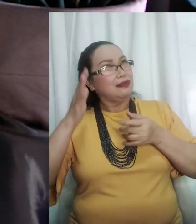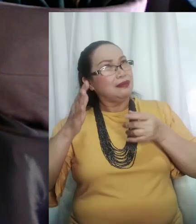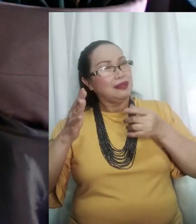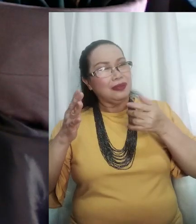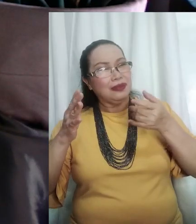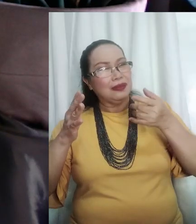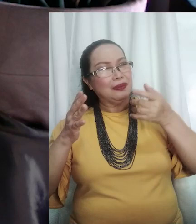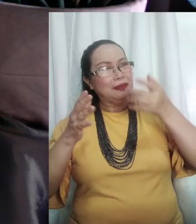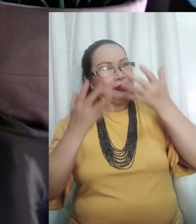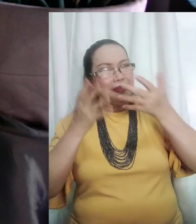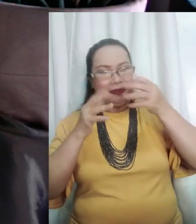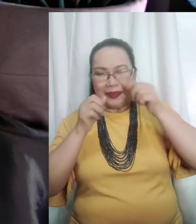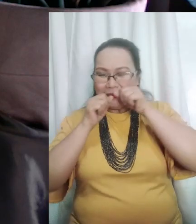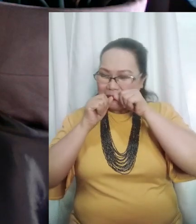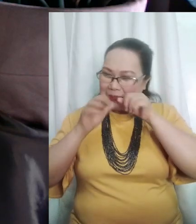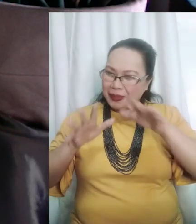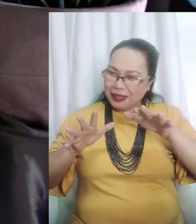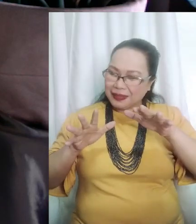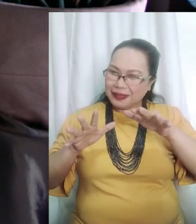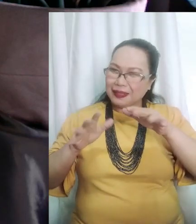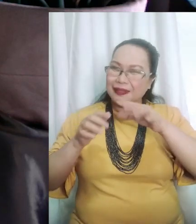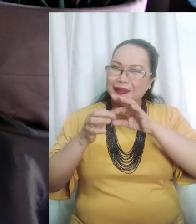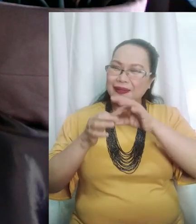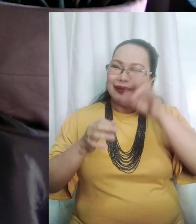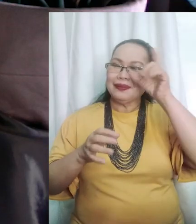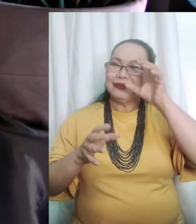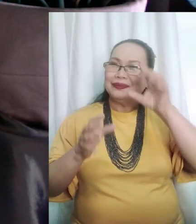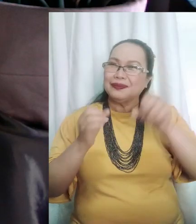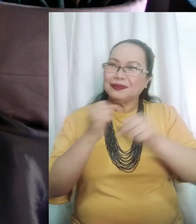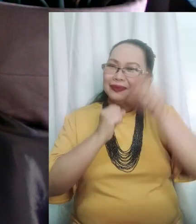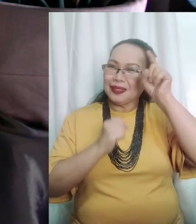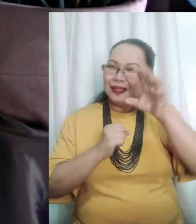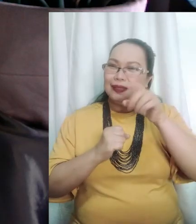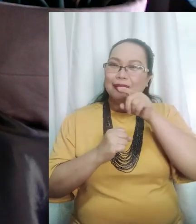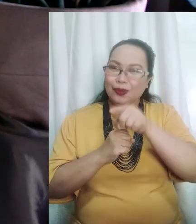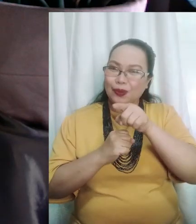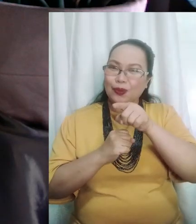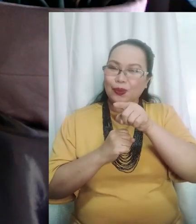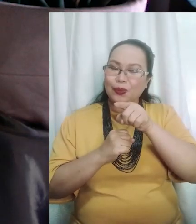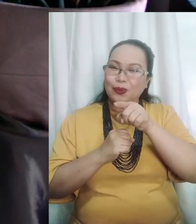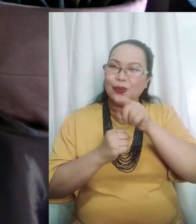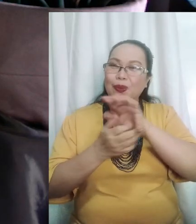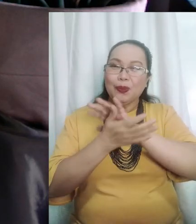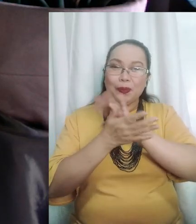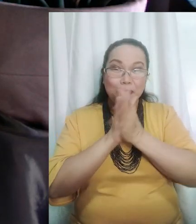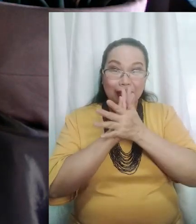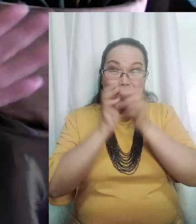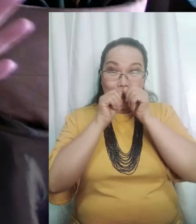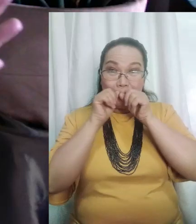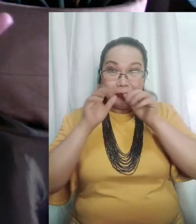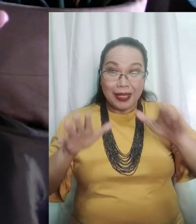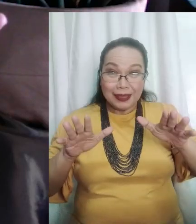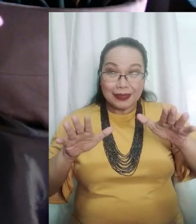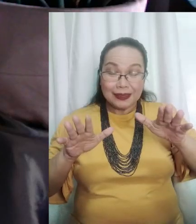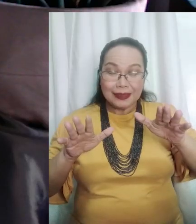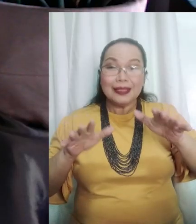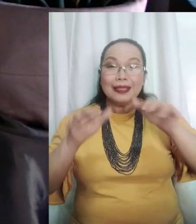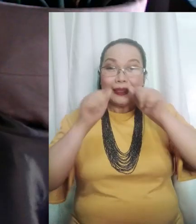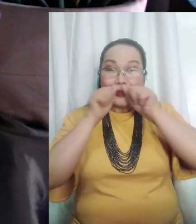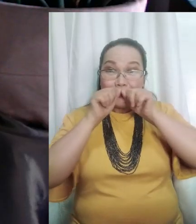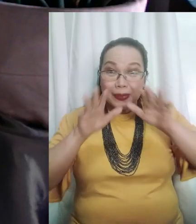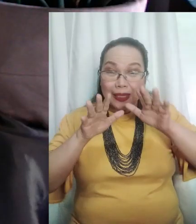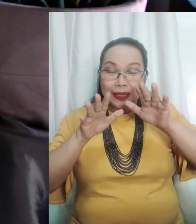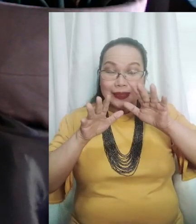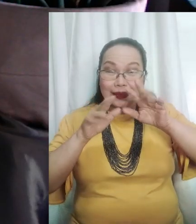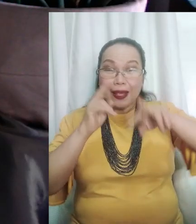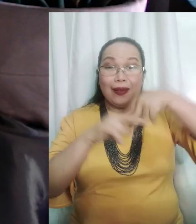the covenant blessing design. What do I mean? You know, to be blessed and then to be a blessing to others. Remember? We've